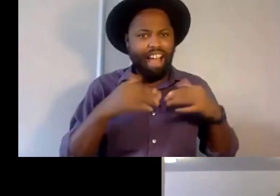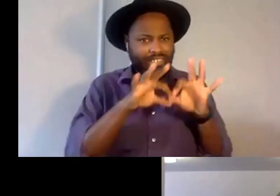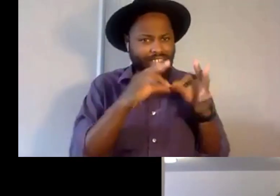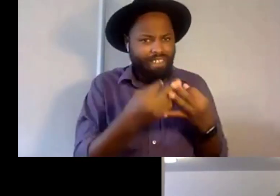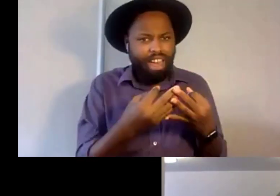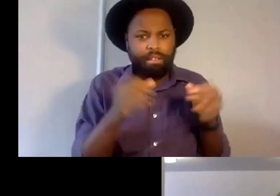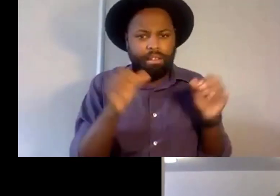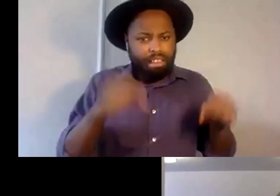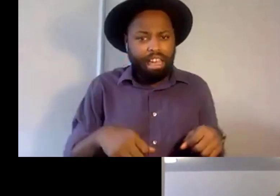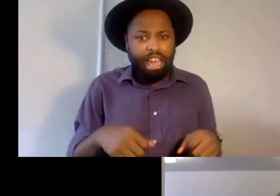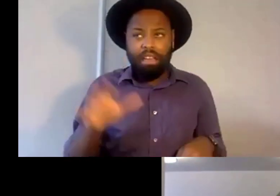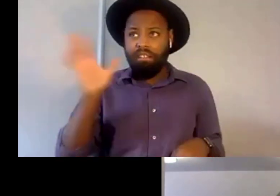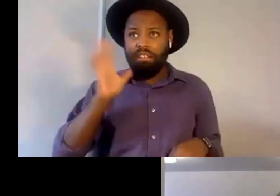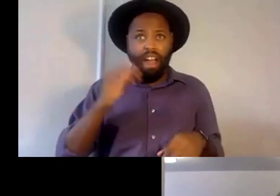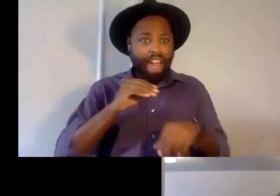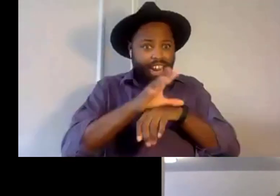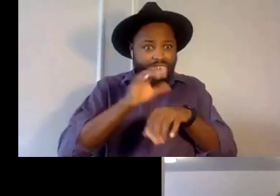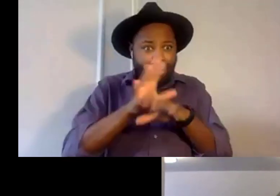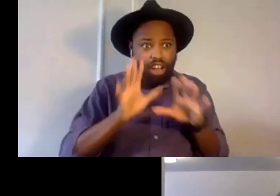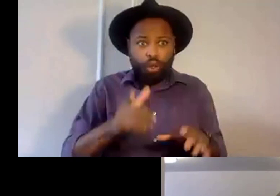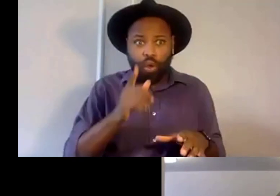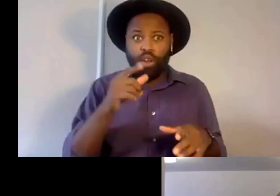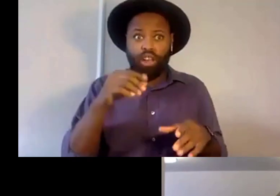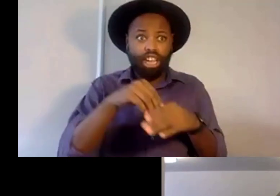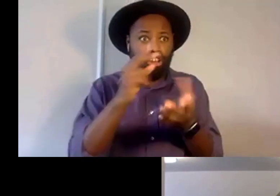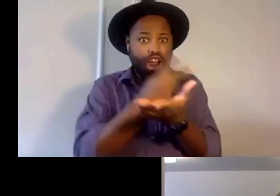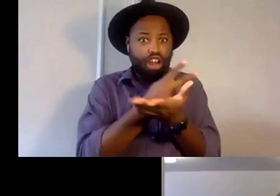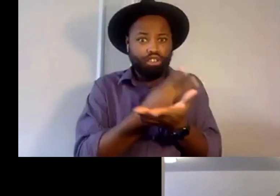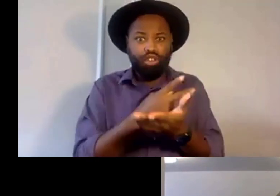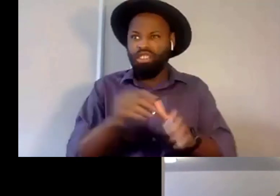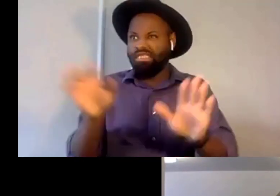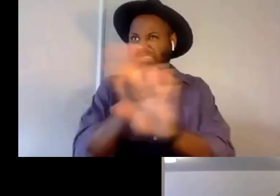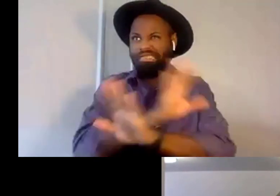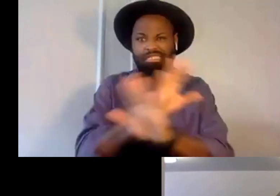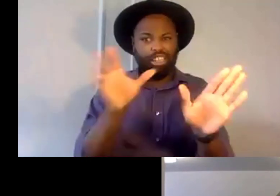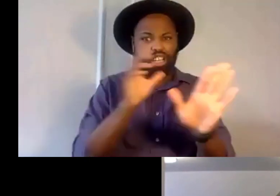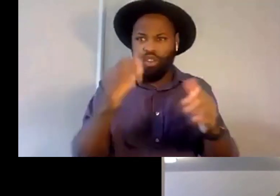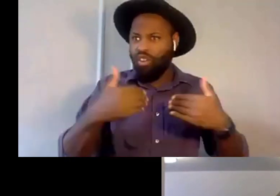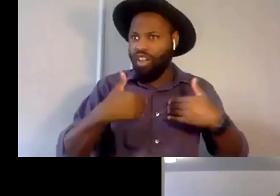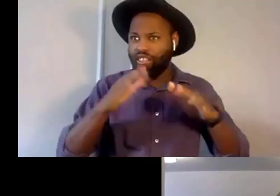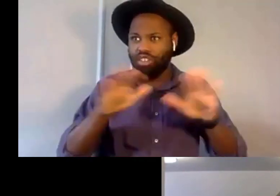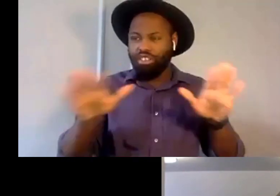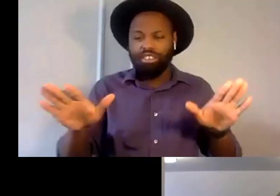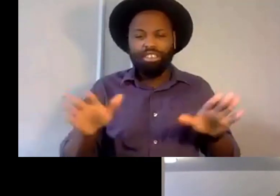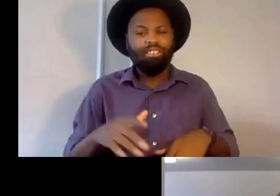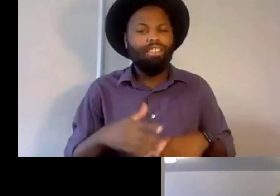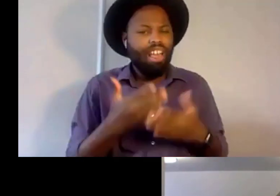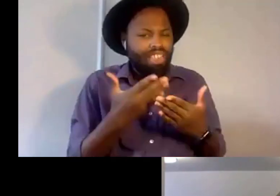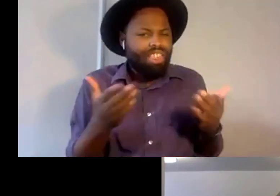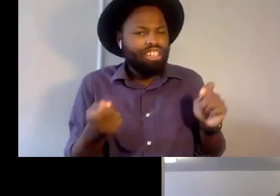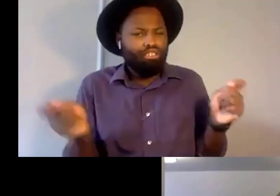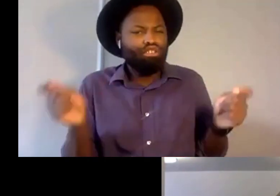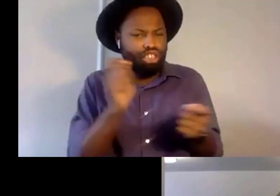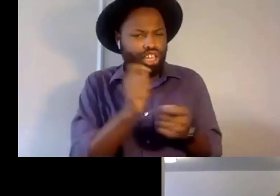advisors in graduate school who said, oh, they told me I shouldn't have children. Things have changed a bit.